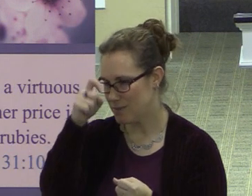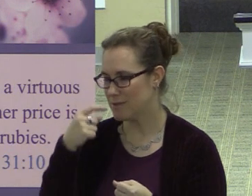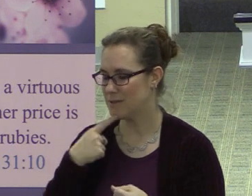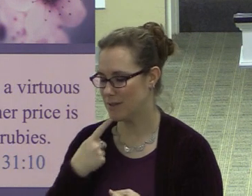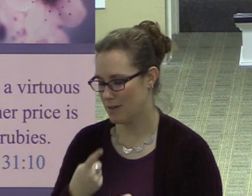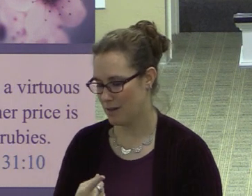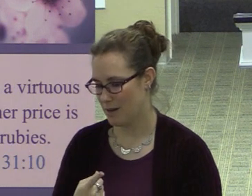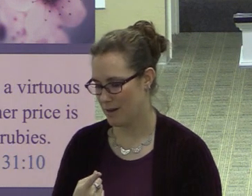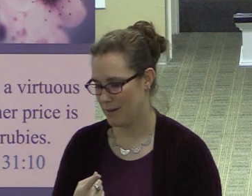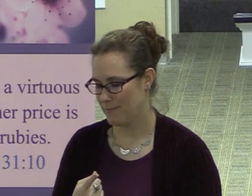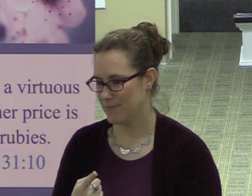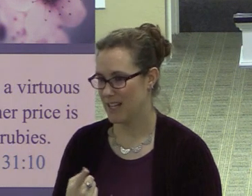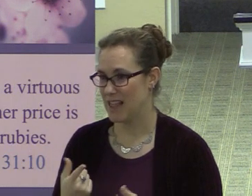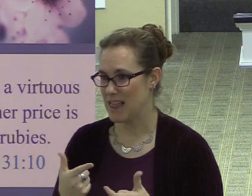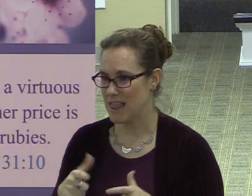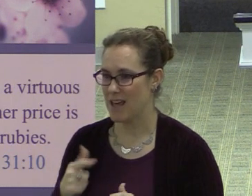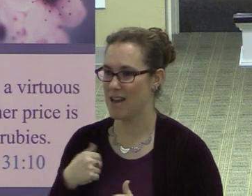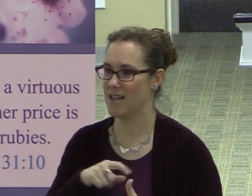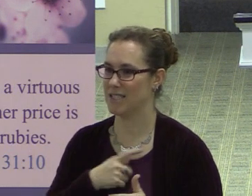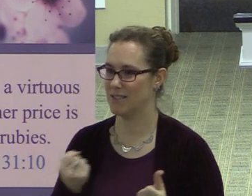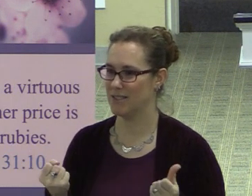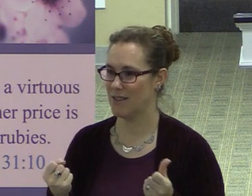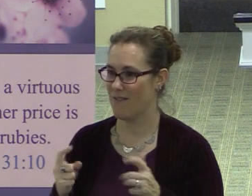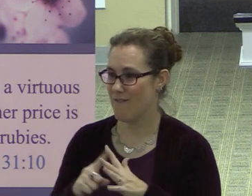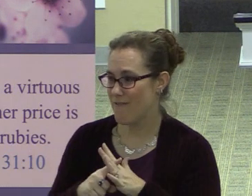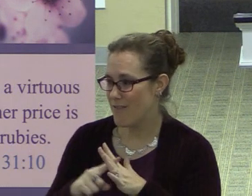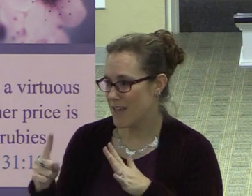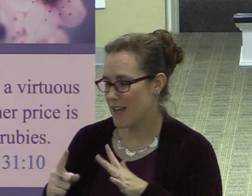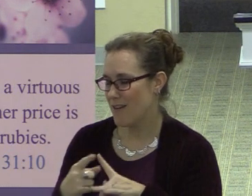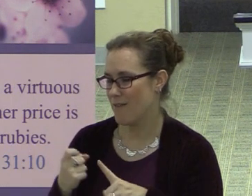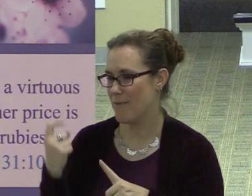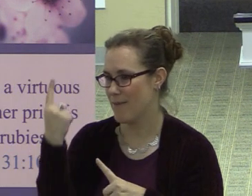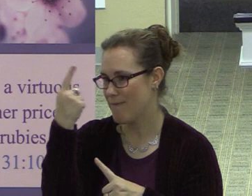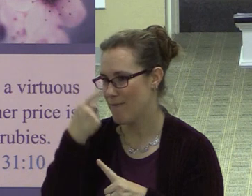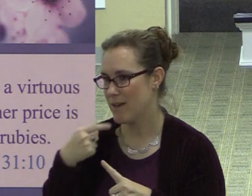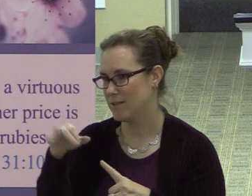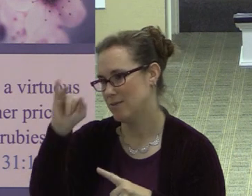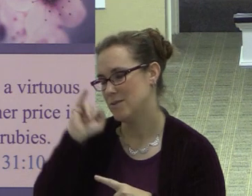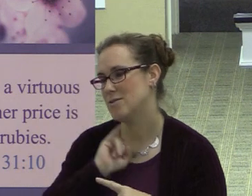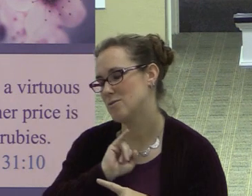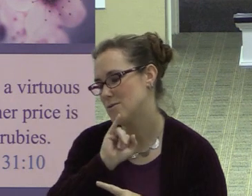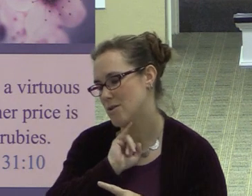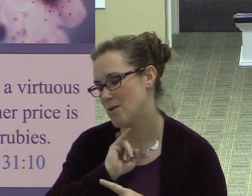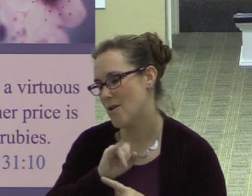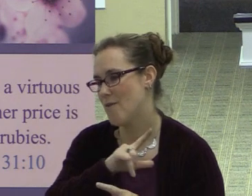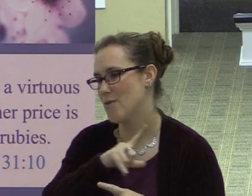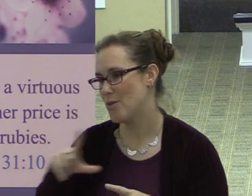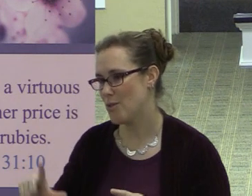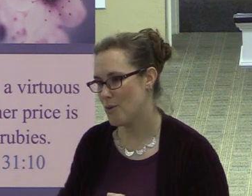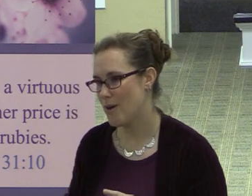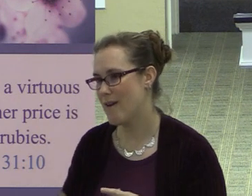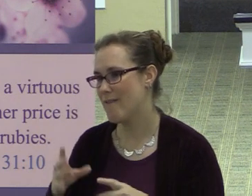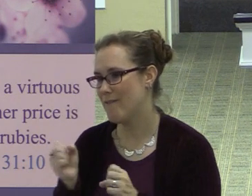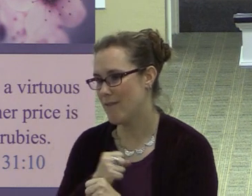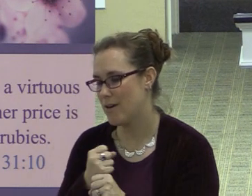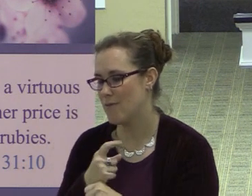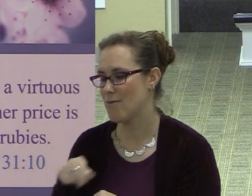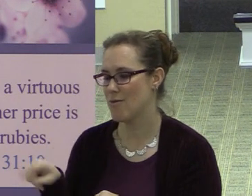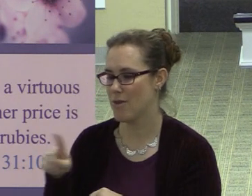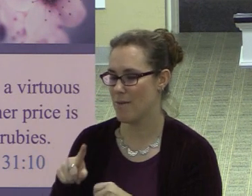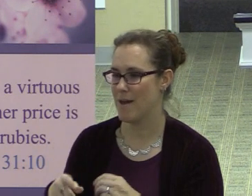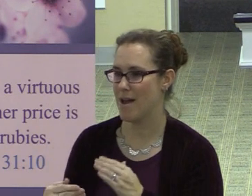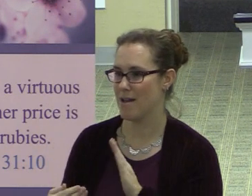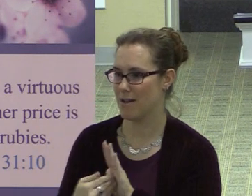for. Let us flee from the face of Israel, for the Lord fighteth for them against